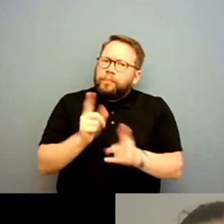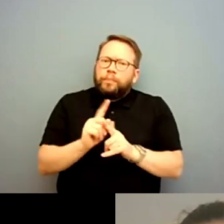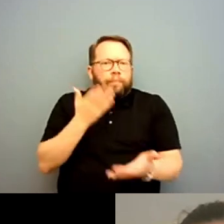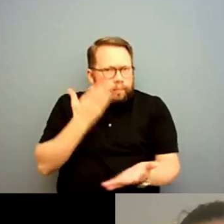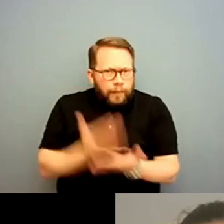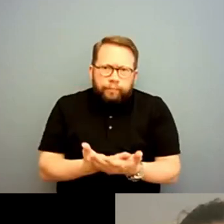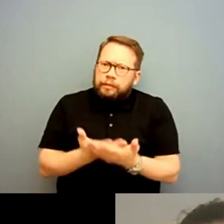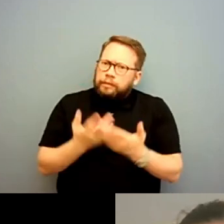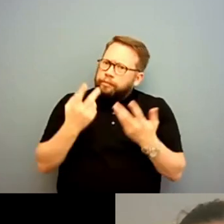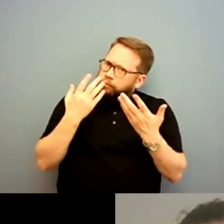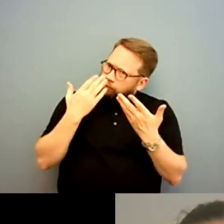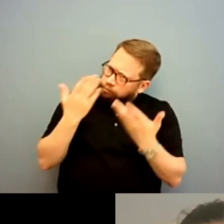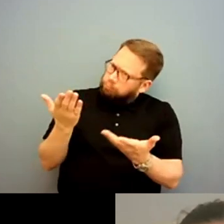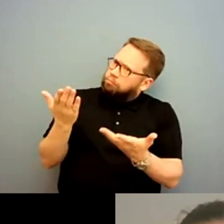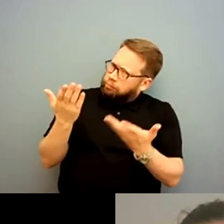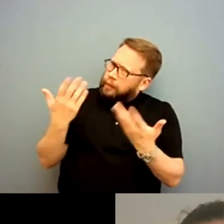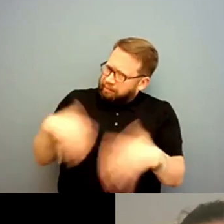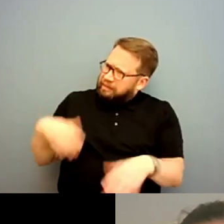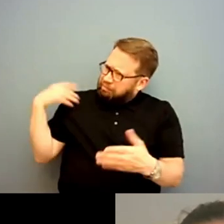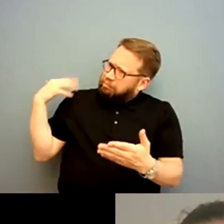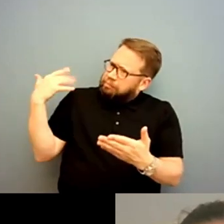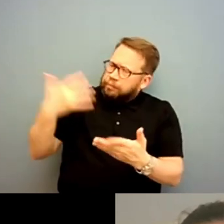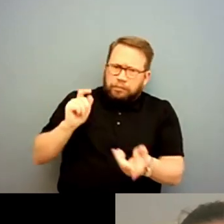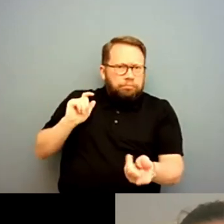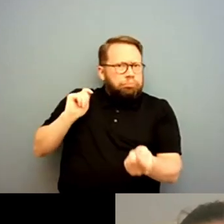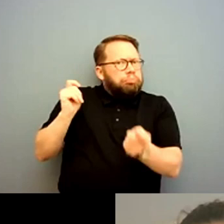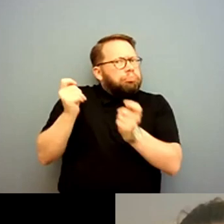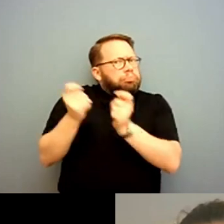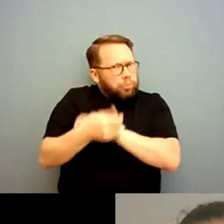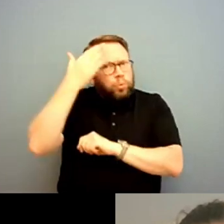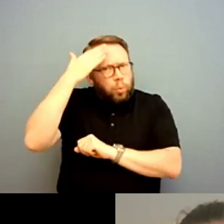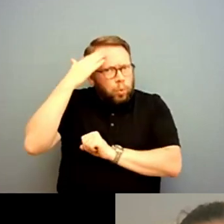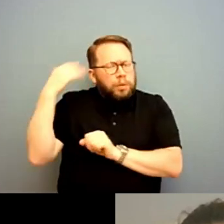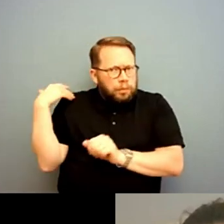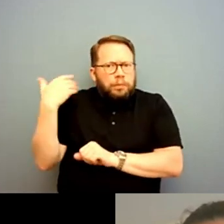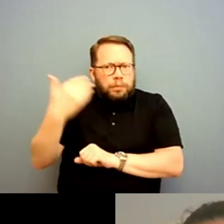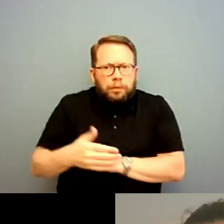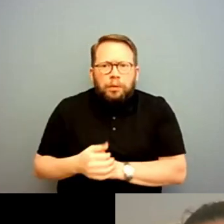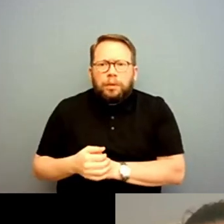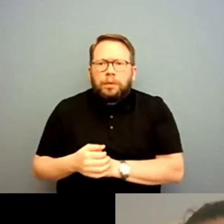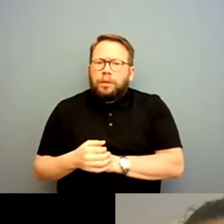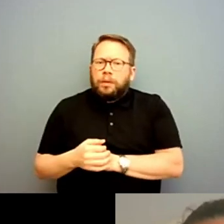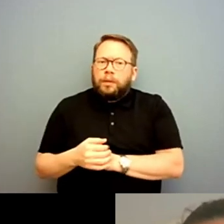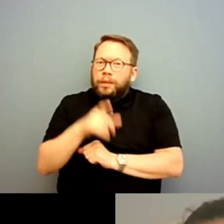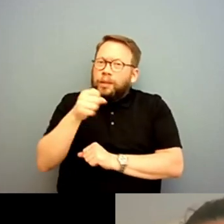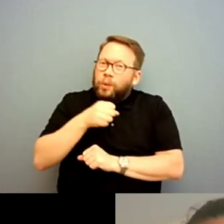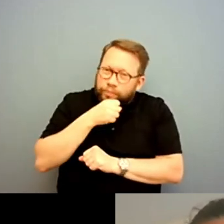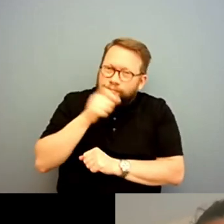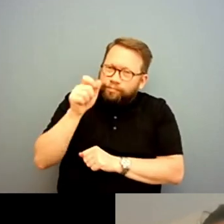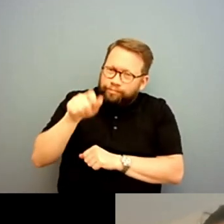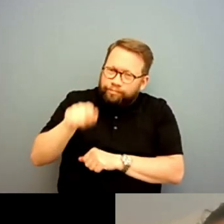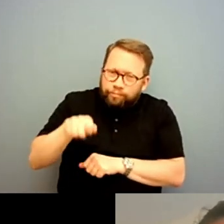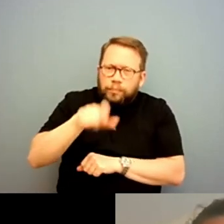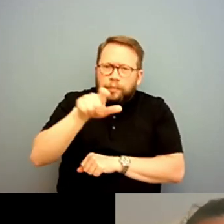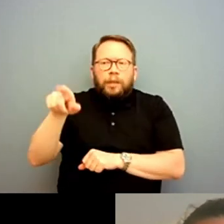year, 2 years, in the Age Platform Europe, which is now an extremely